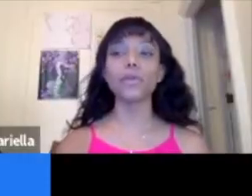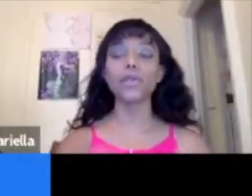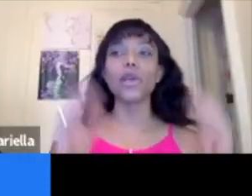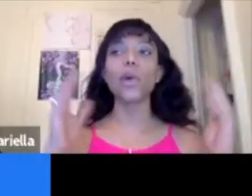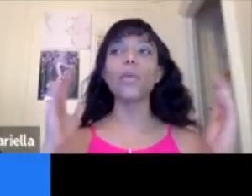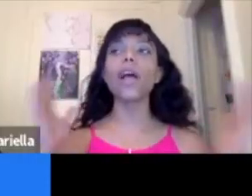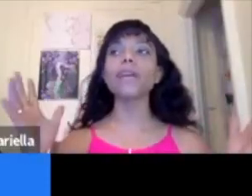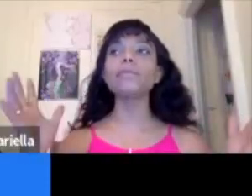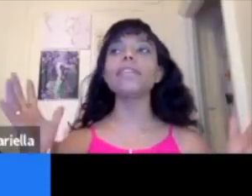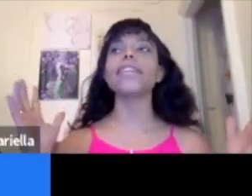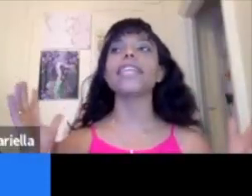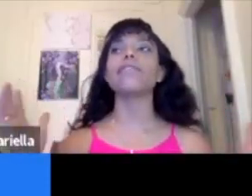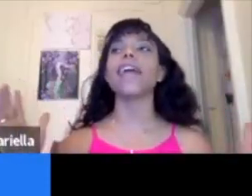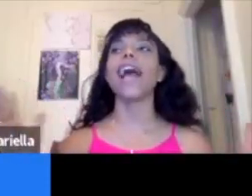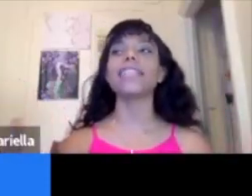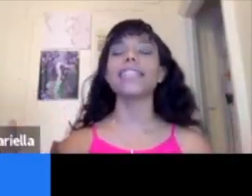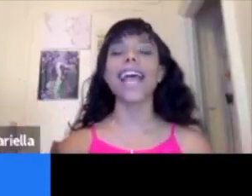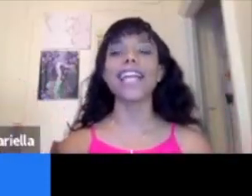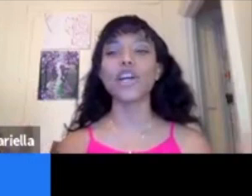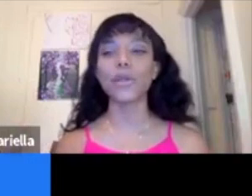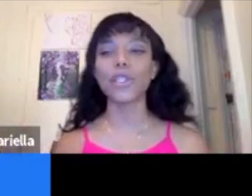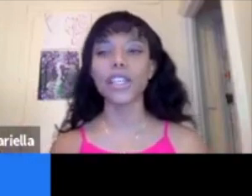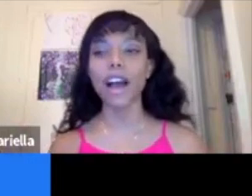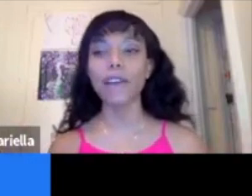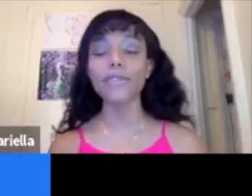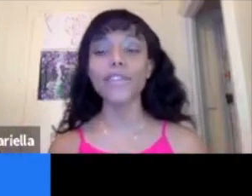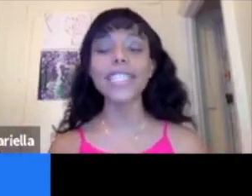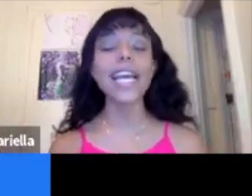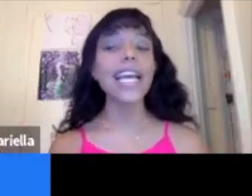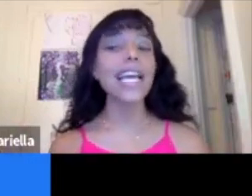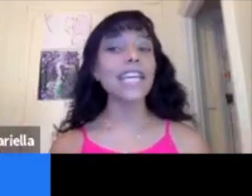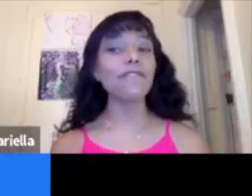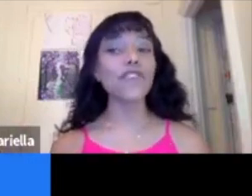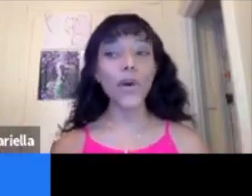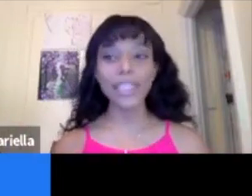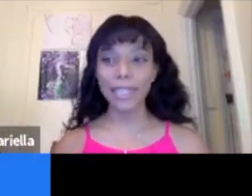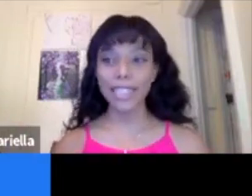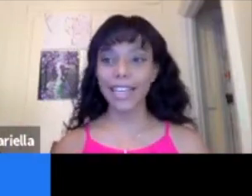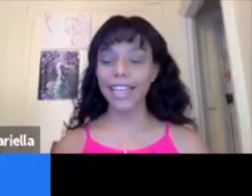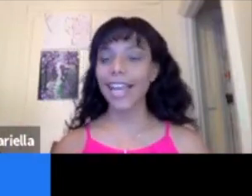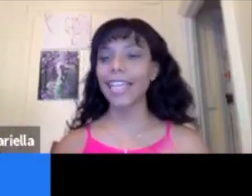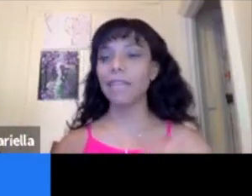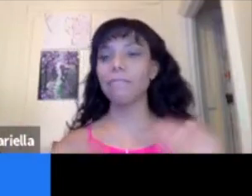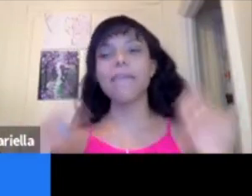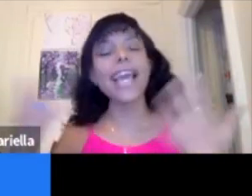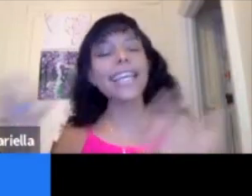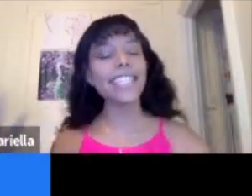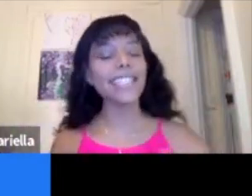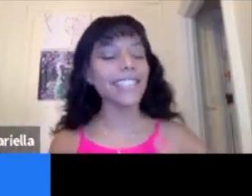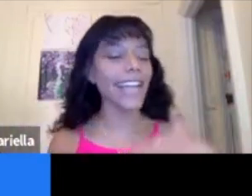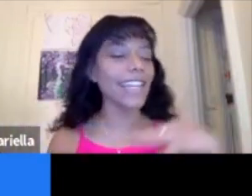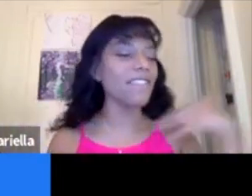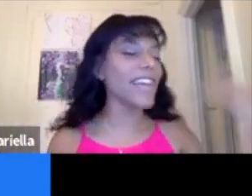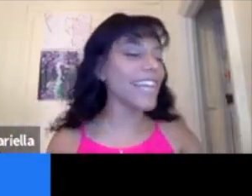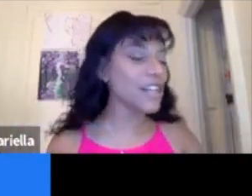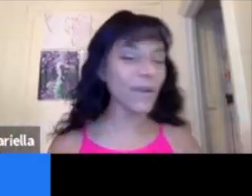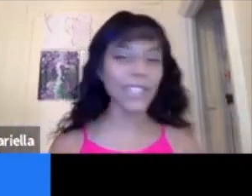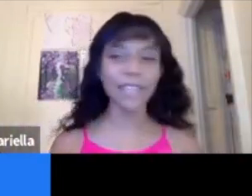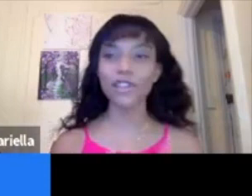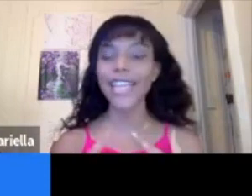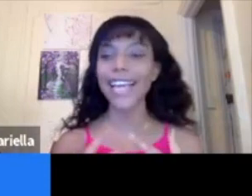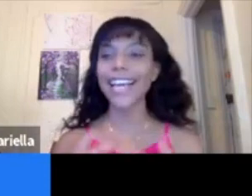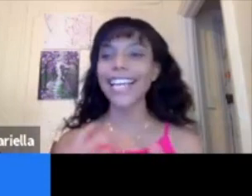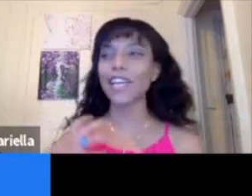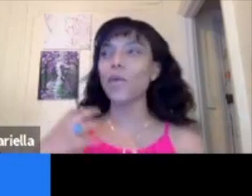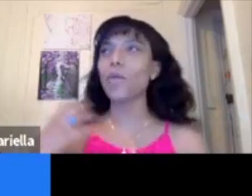ground rules. So welcome to the Hearing Access and Inclusion Conference. If you're going to be taking any pictures, any videos,